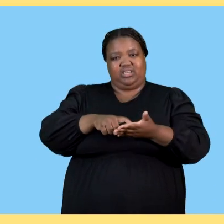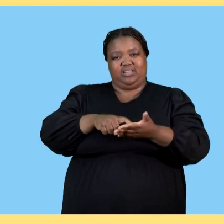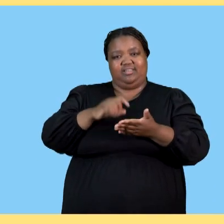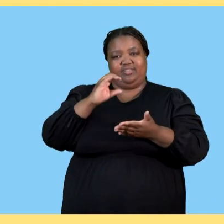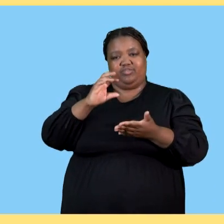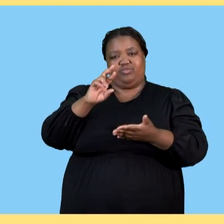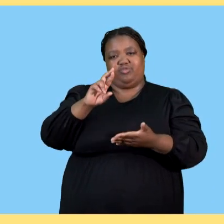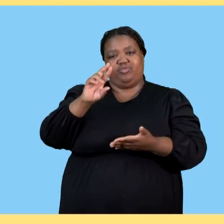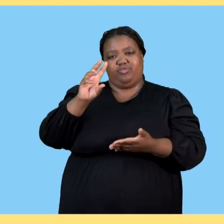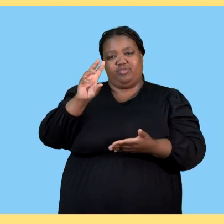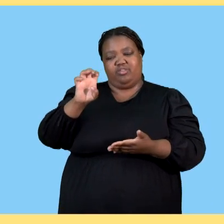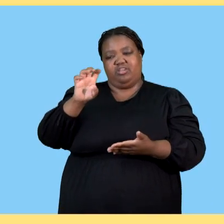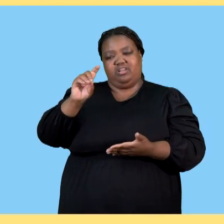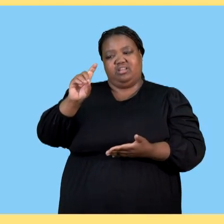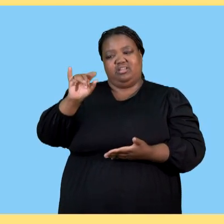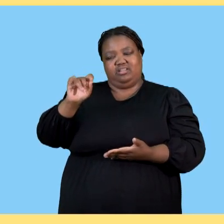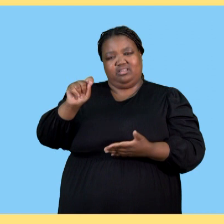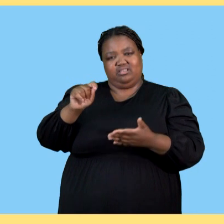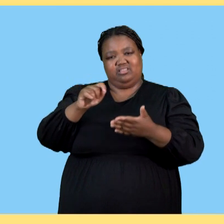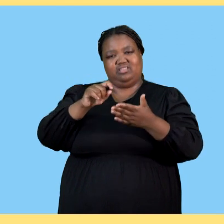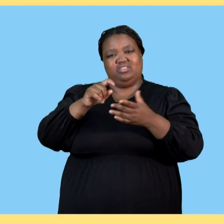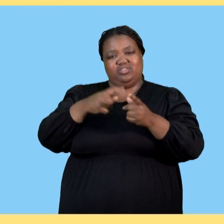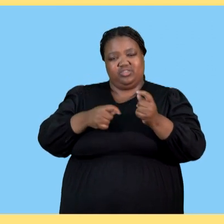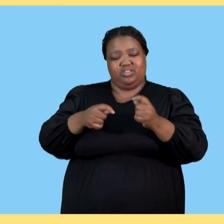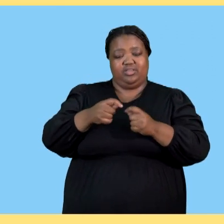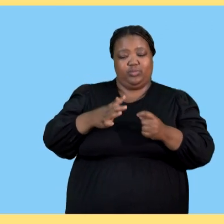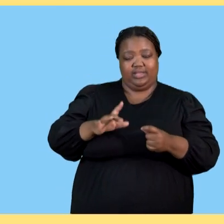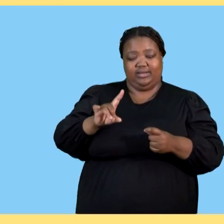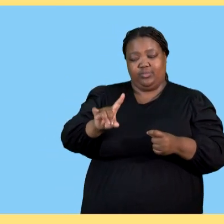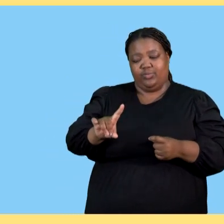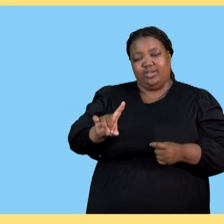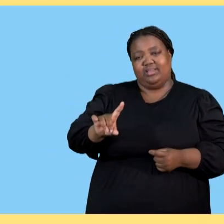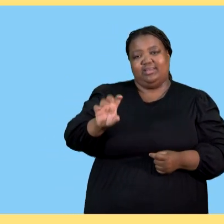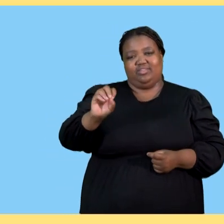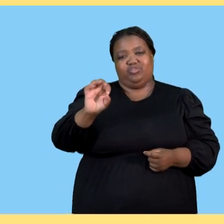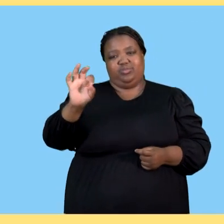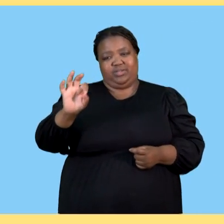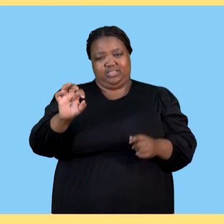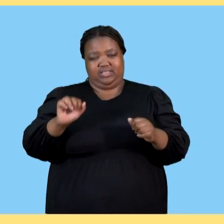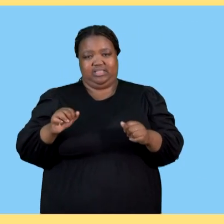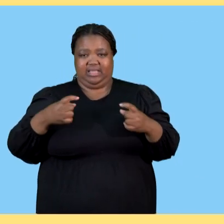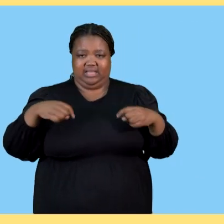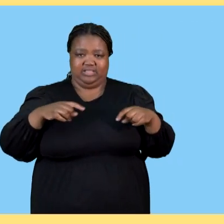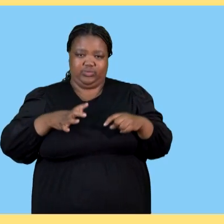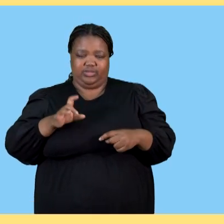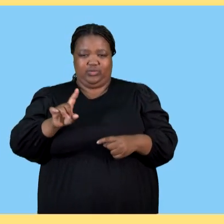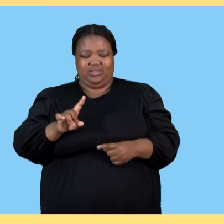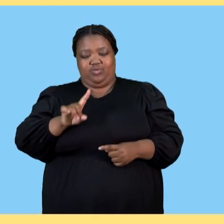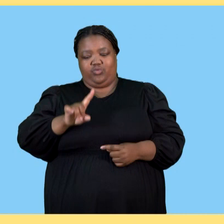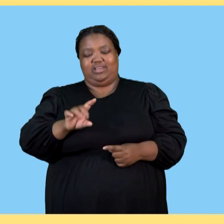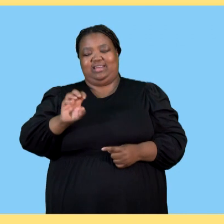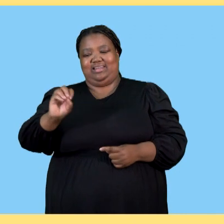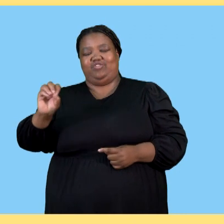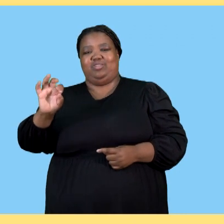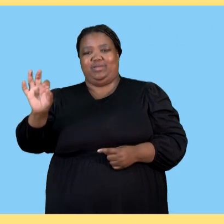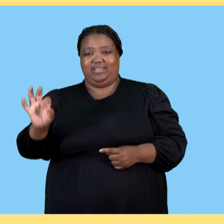credit sales, but we want the 100%. So we say what we want is